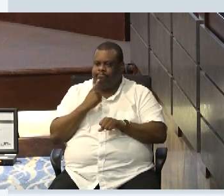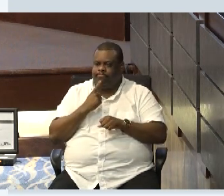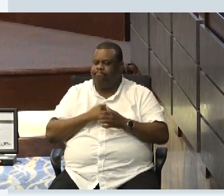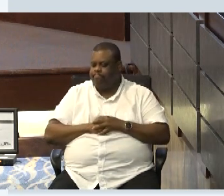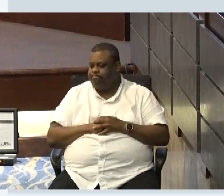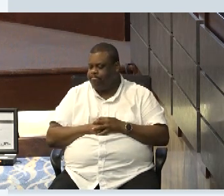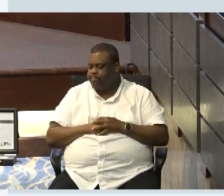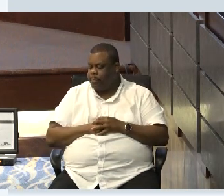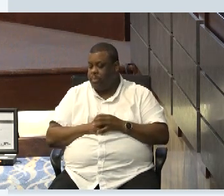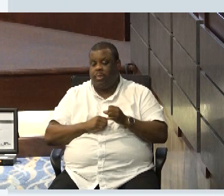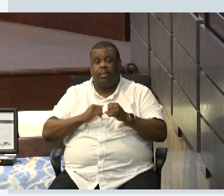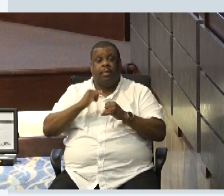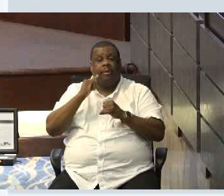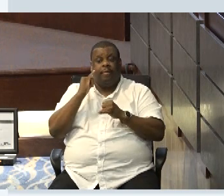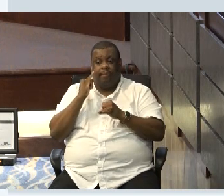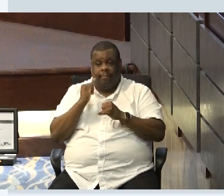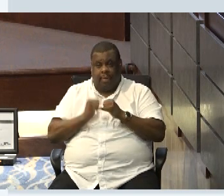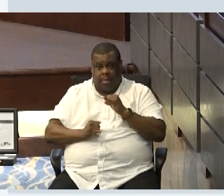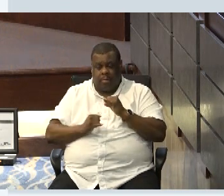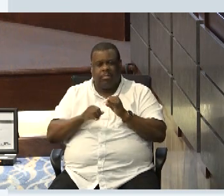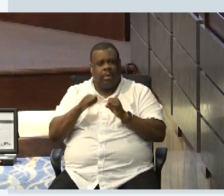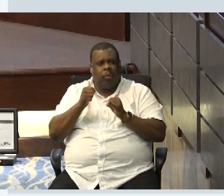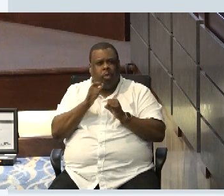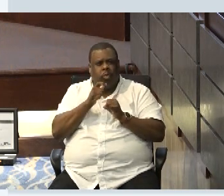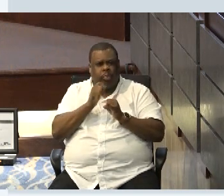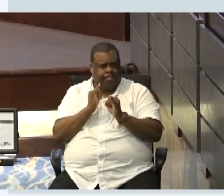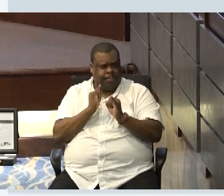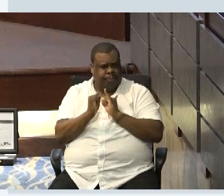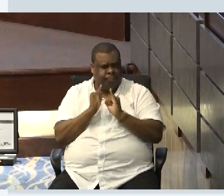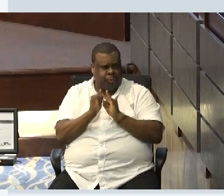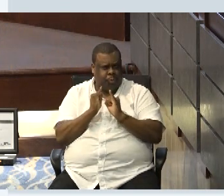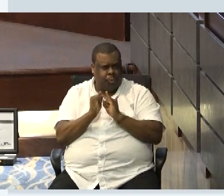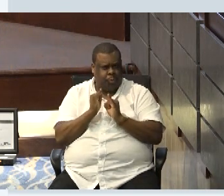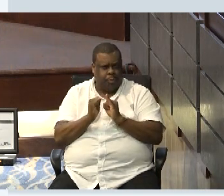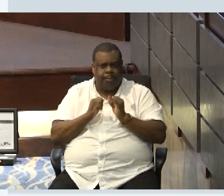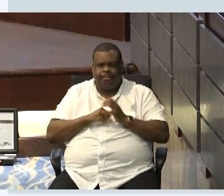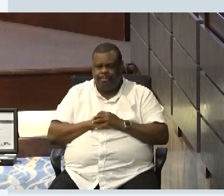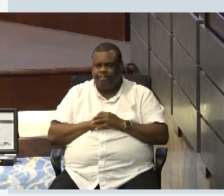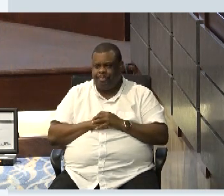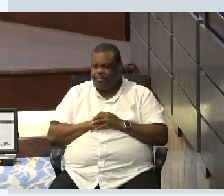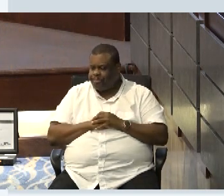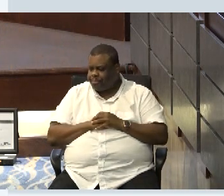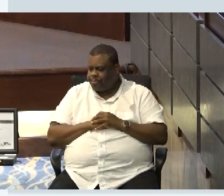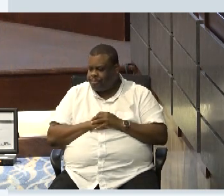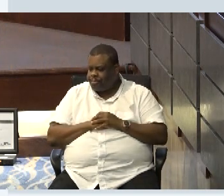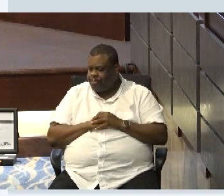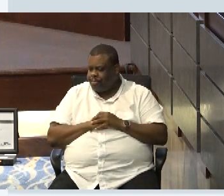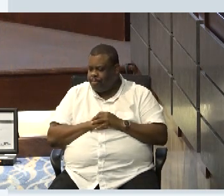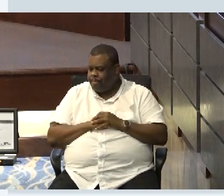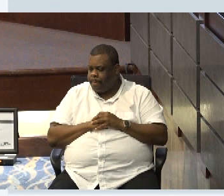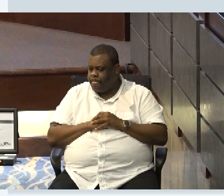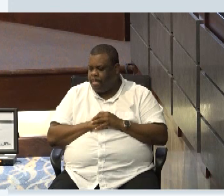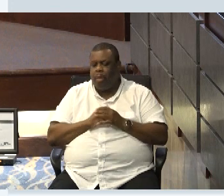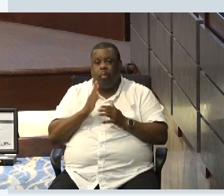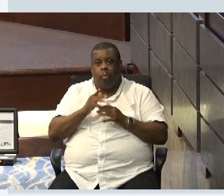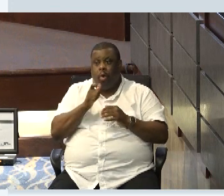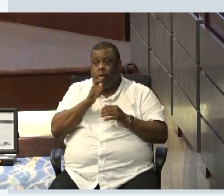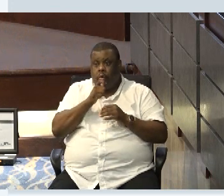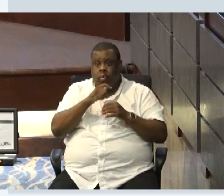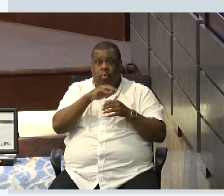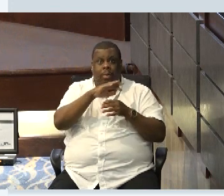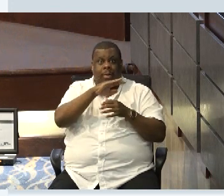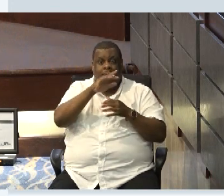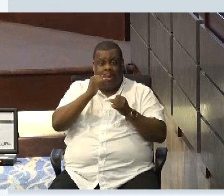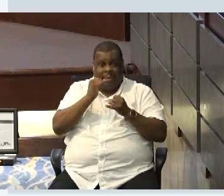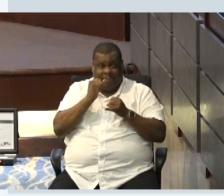And then the finalist interviews, we're going to go through, we're going to issue our invitations to the finalist teams for their interviews before